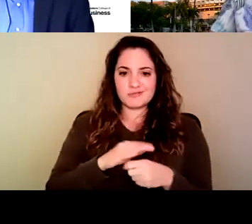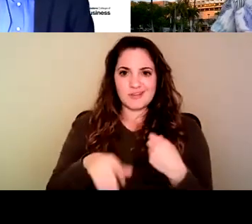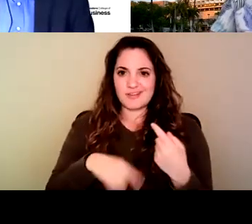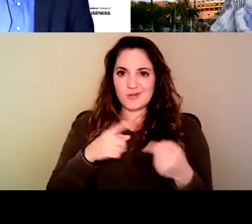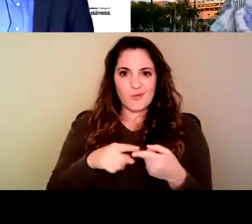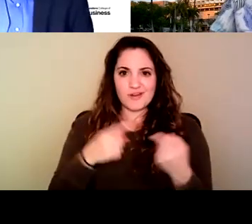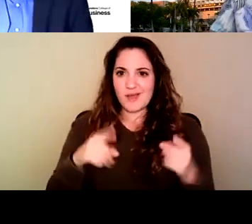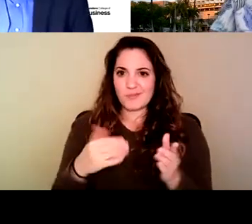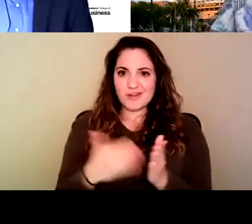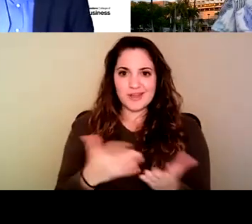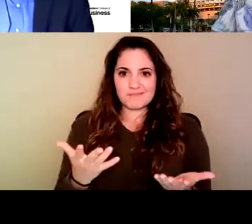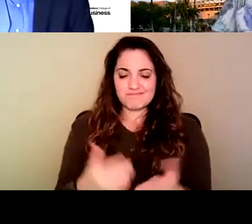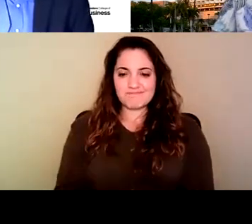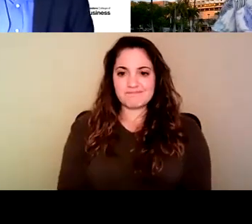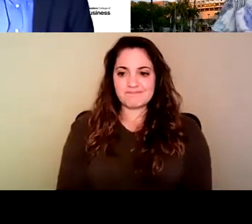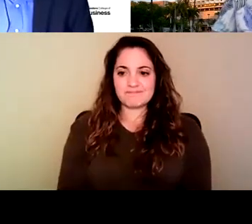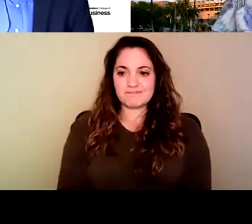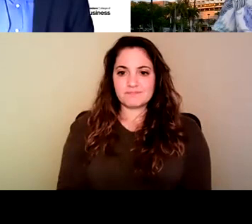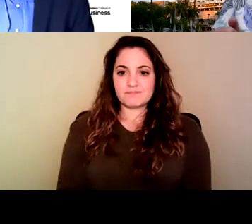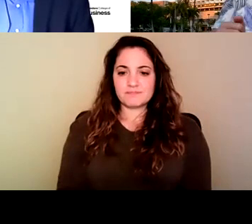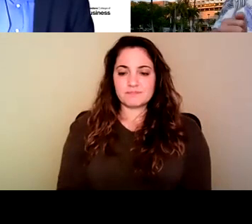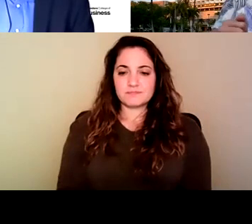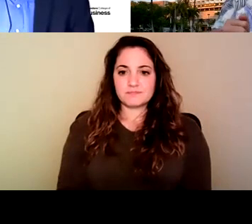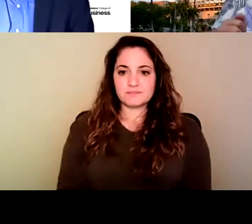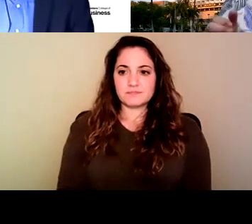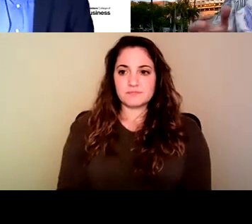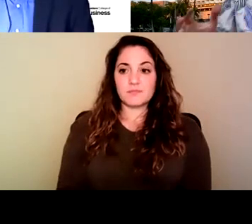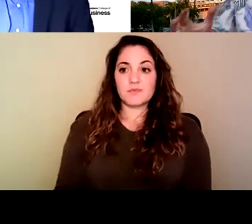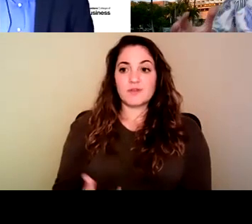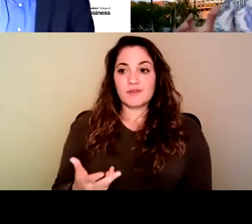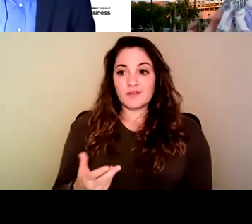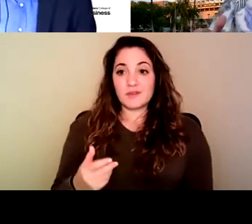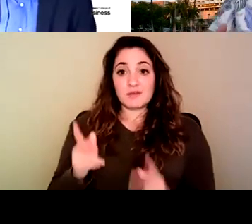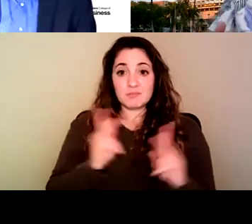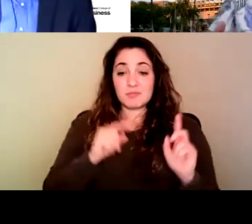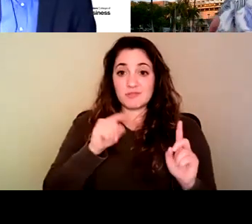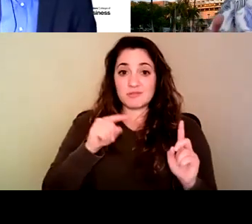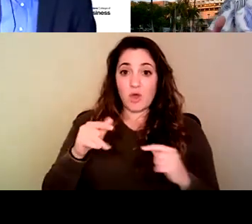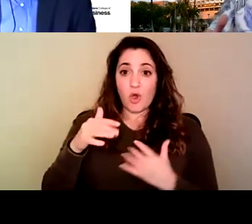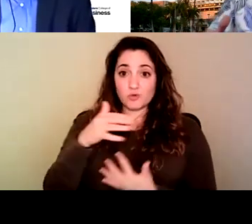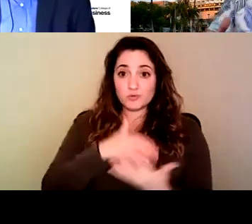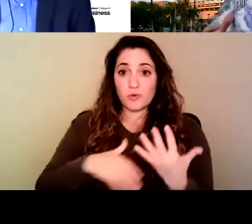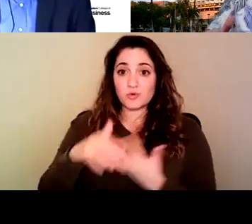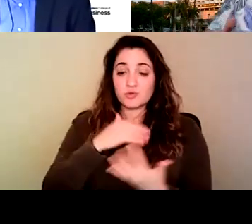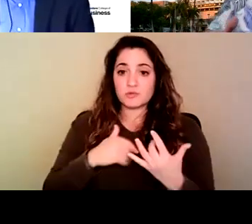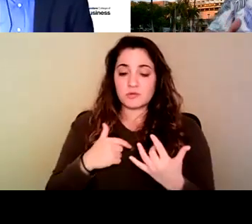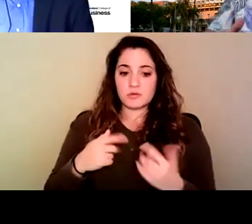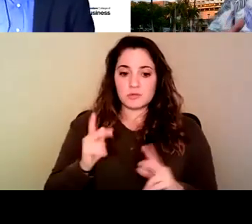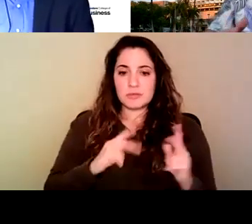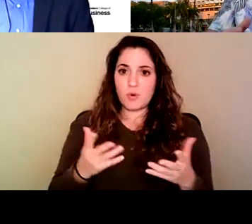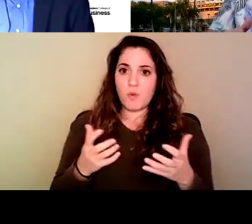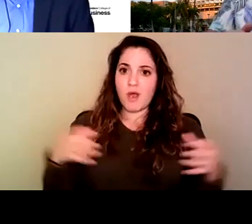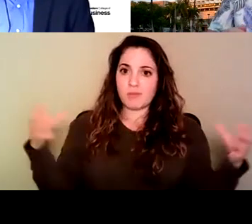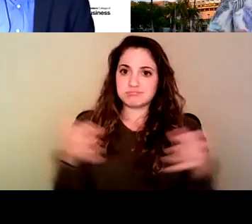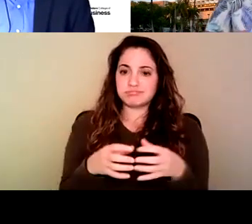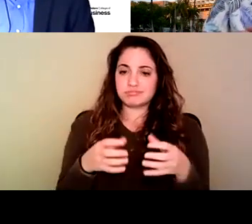know, we all like to think that, you know, people are social beings and we have this innate desire to get together. And